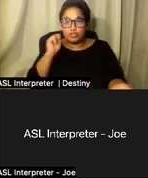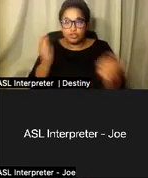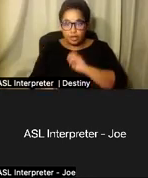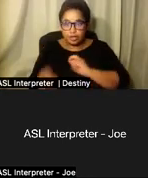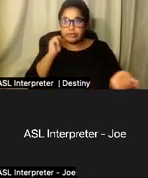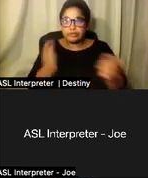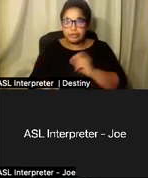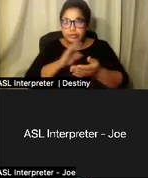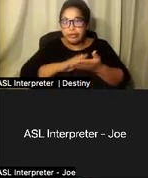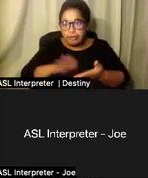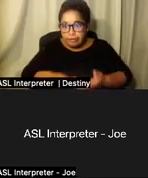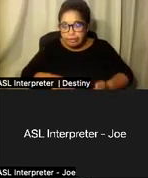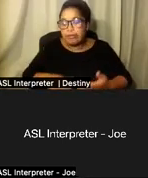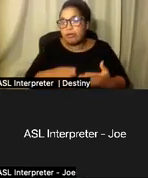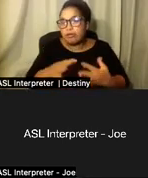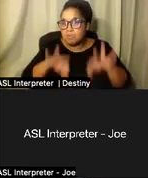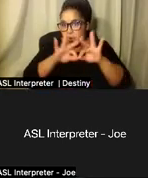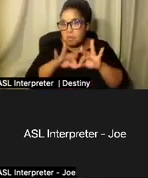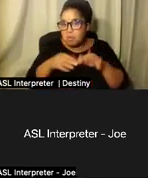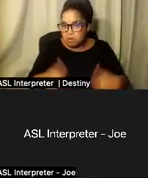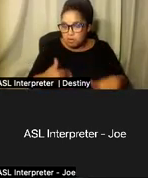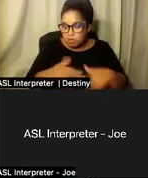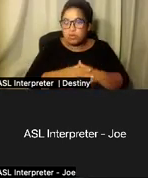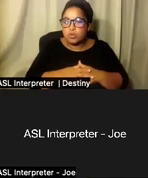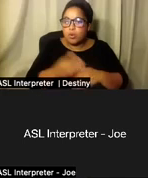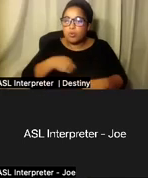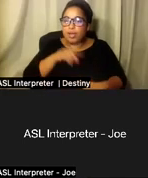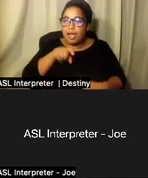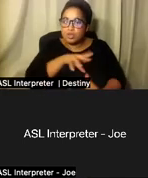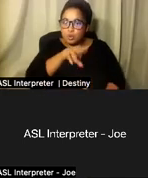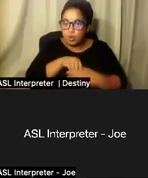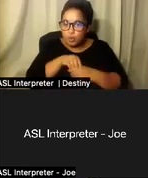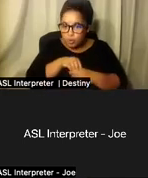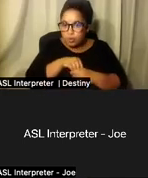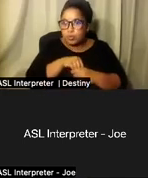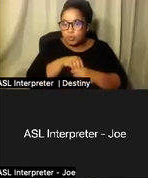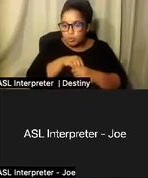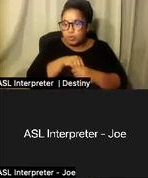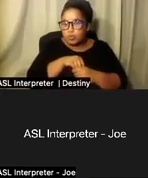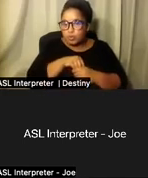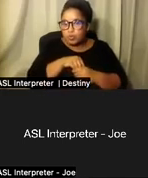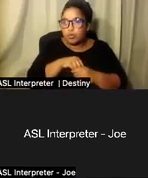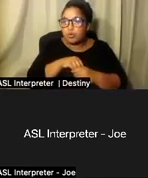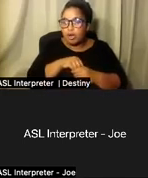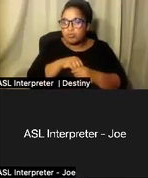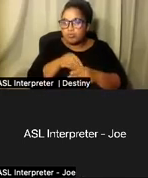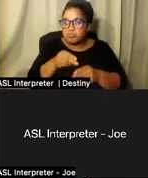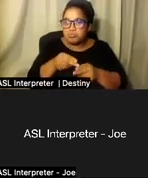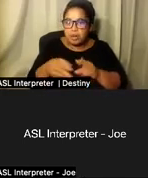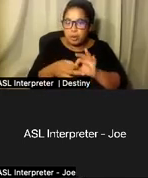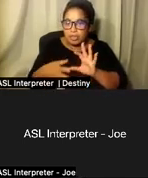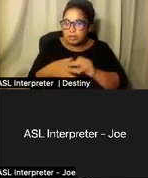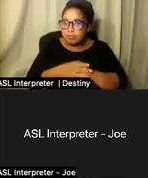cleaning of surfaces is critical. So we had to include in that this quick release feature